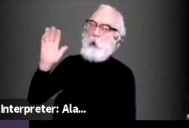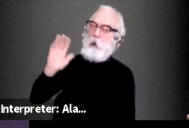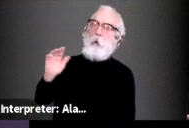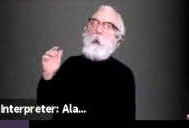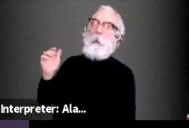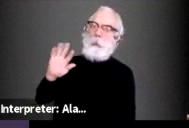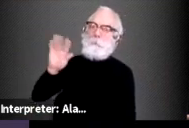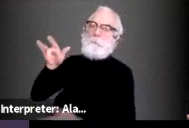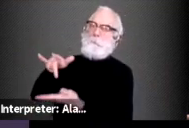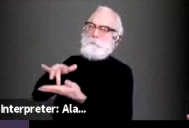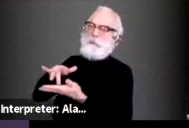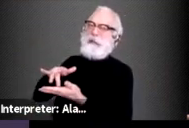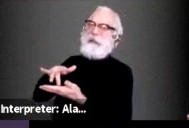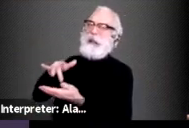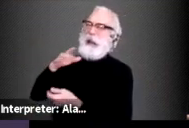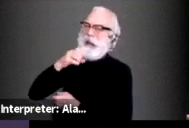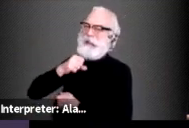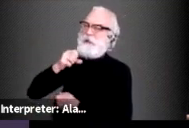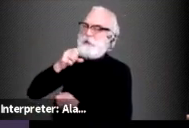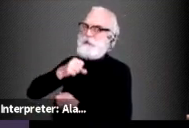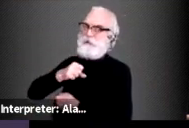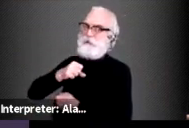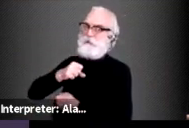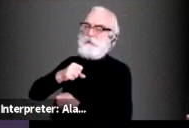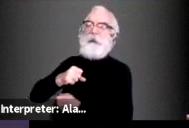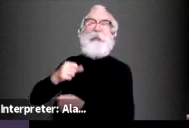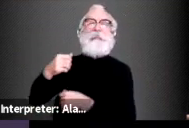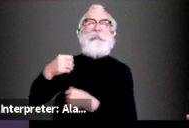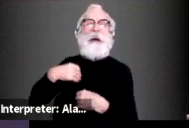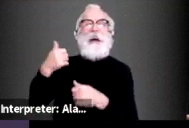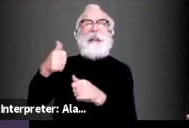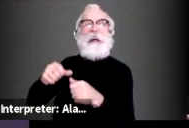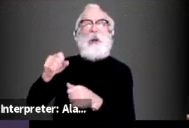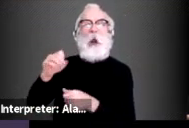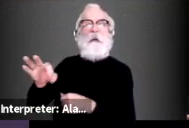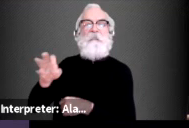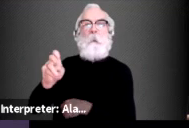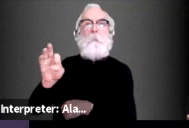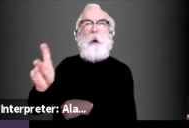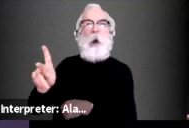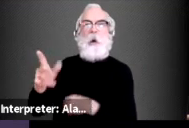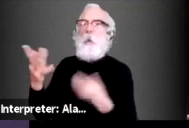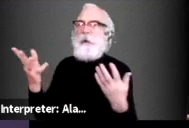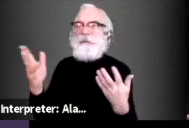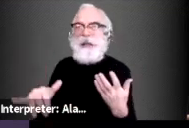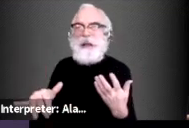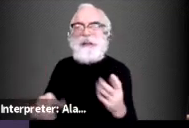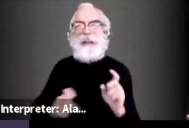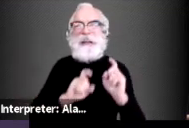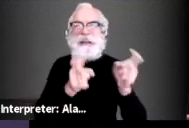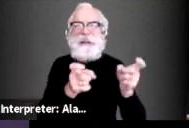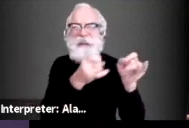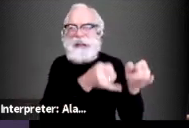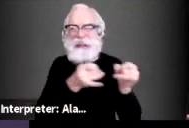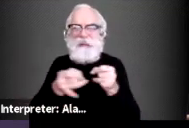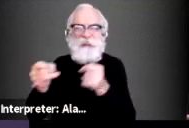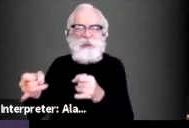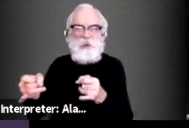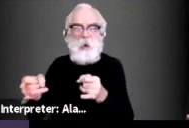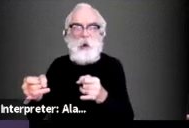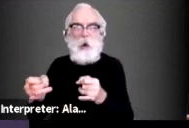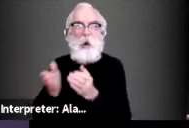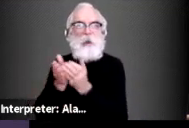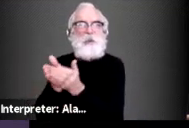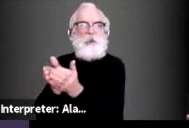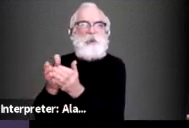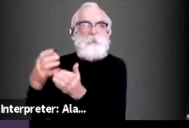Governments issue something called a letter of marque, which was a license granting individual captains the right of seizure that the rule